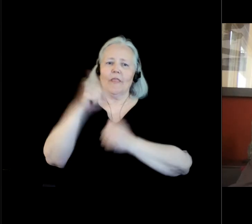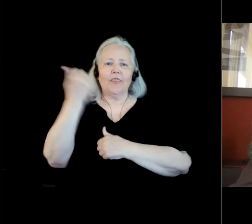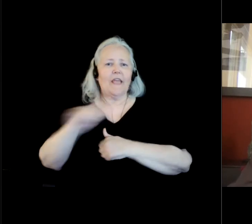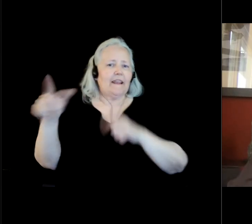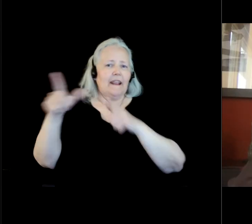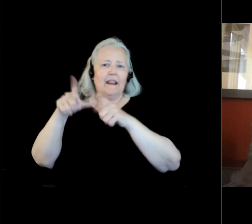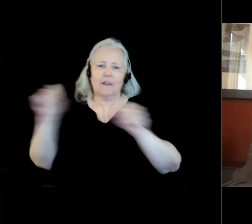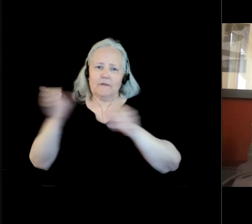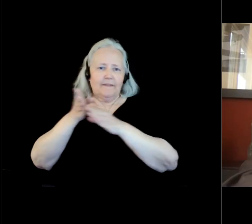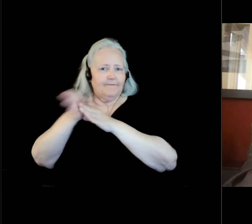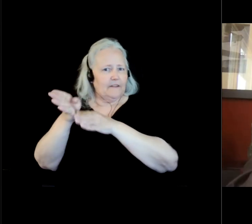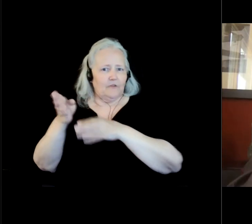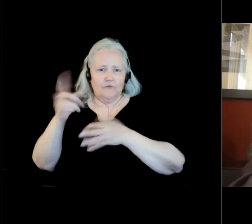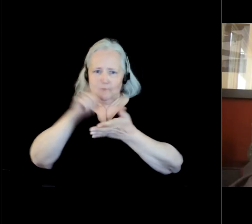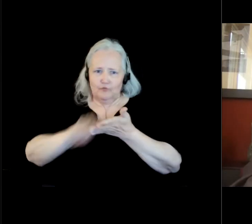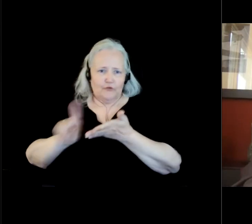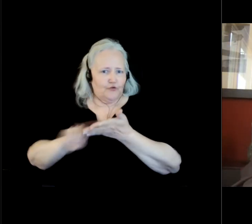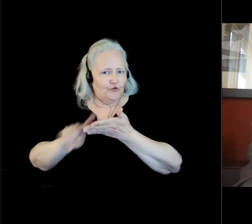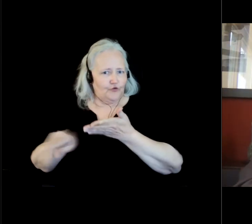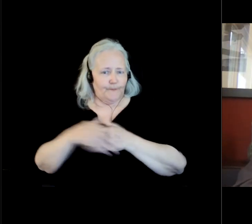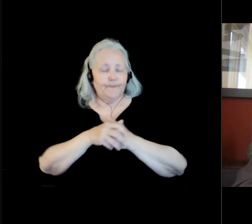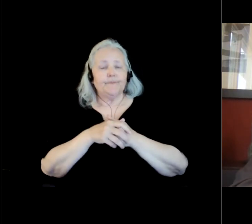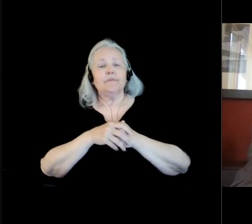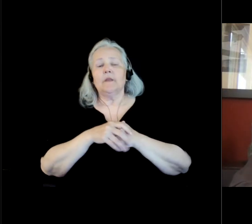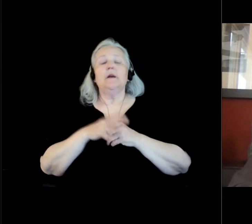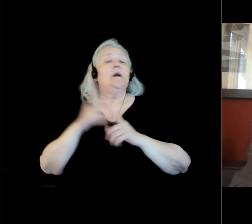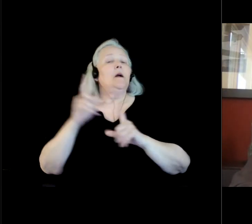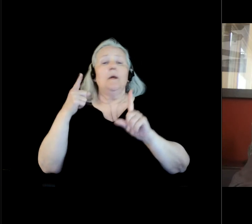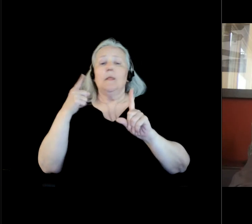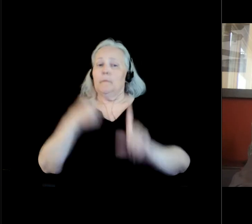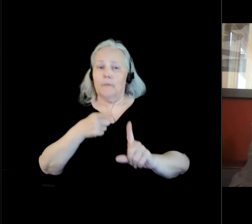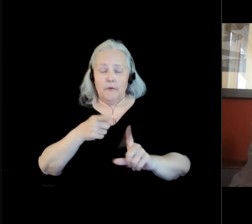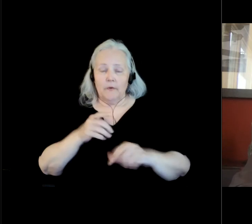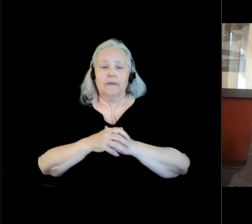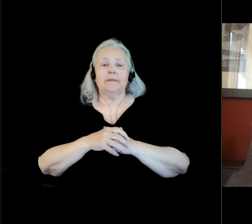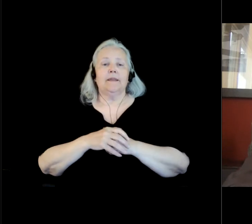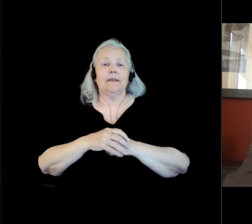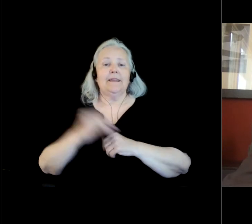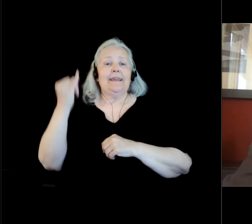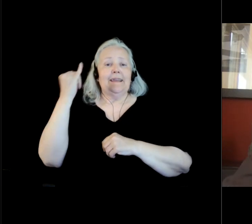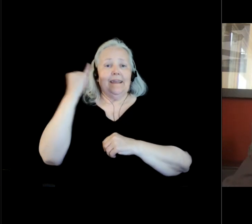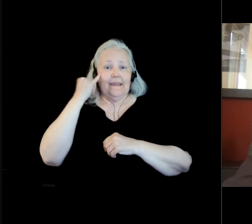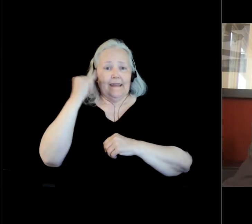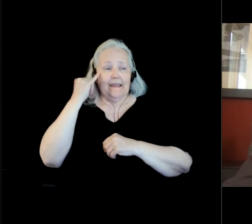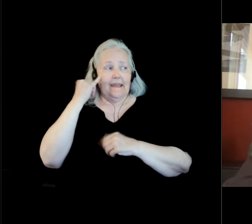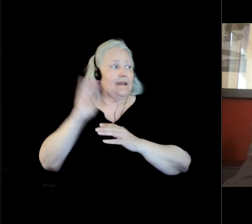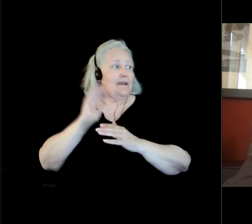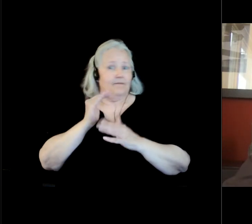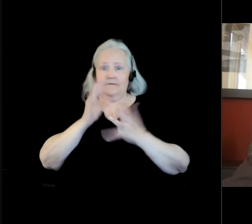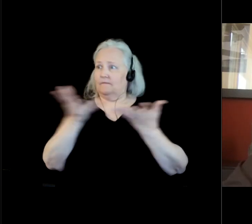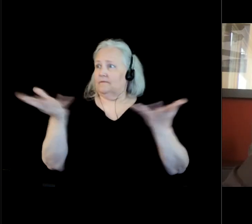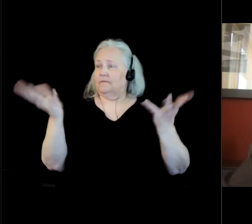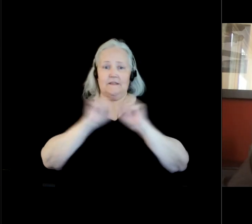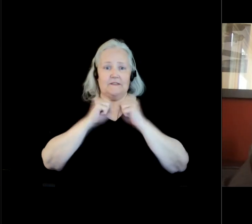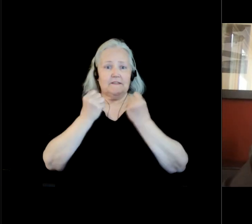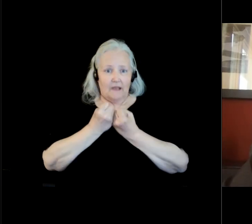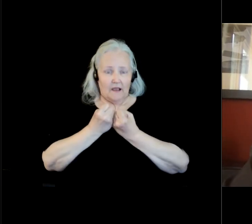research. The message was this: if as a society, we truly believe